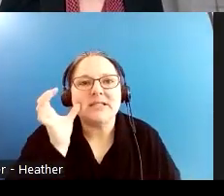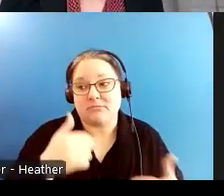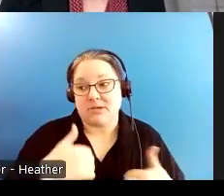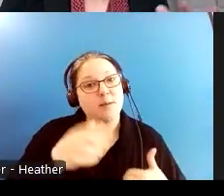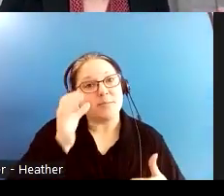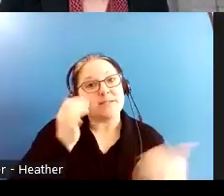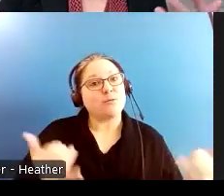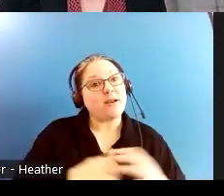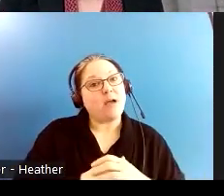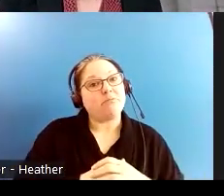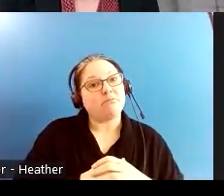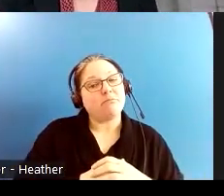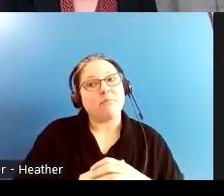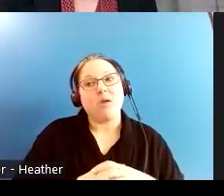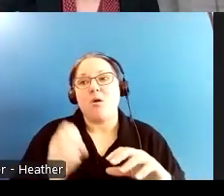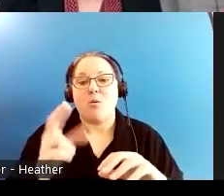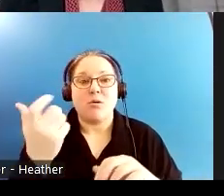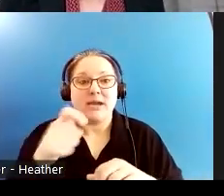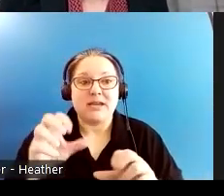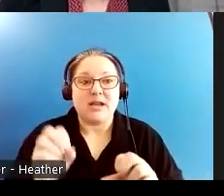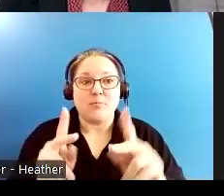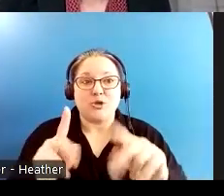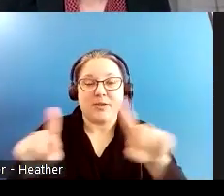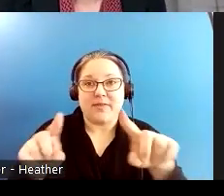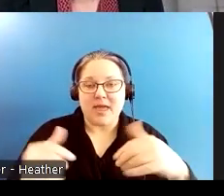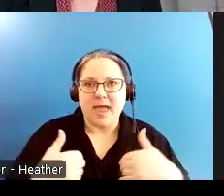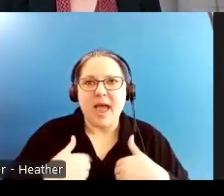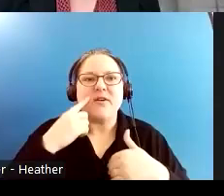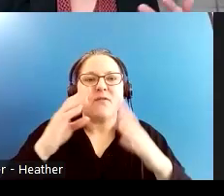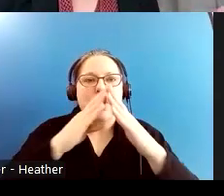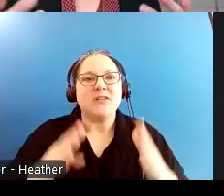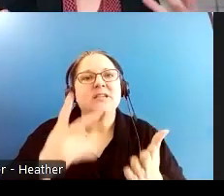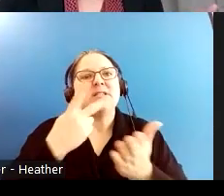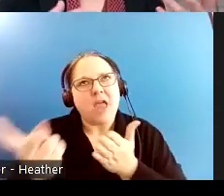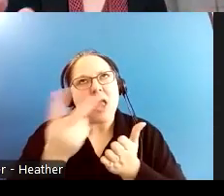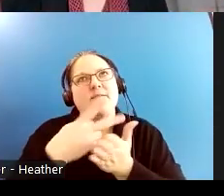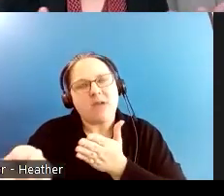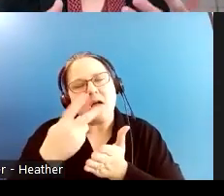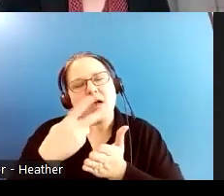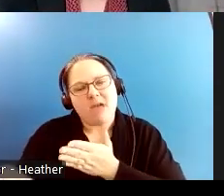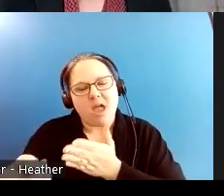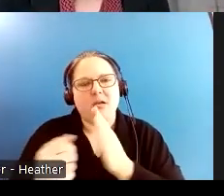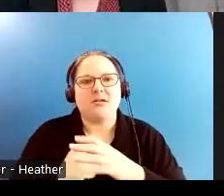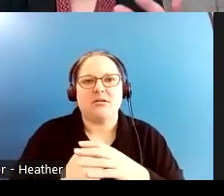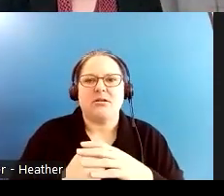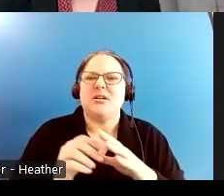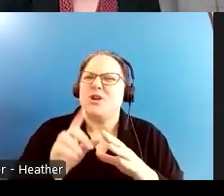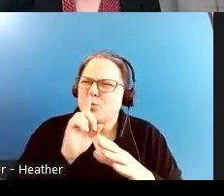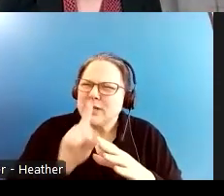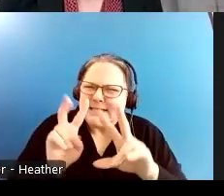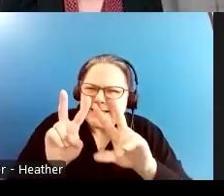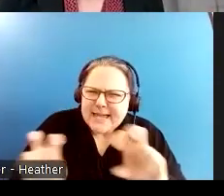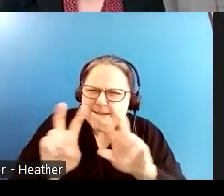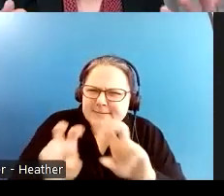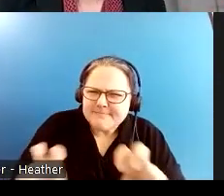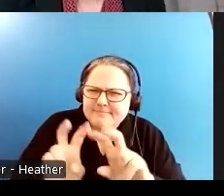every chance that they've had to like secure housing has failed, or like we're really digging deep and trying to understand